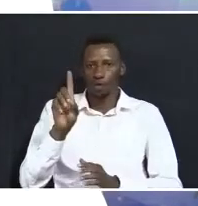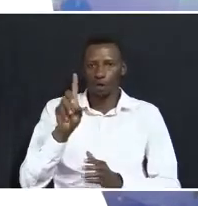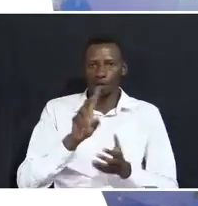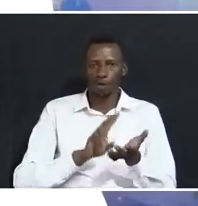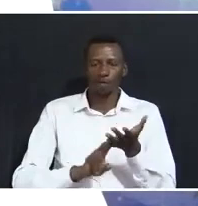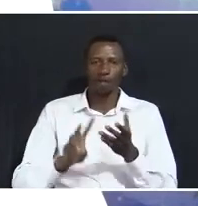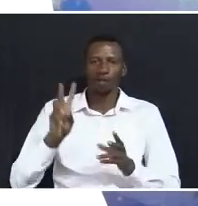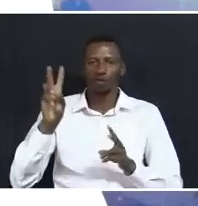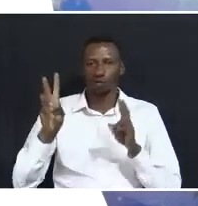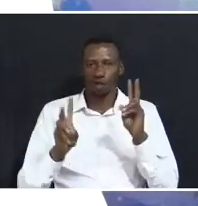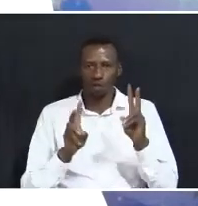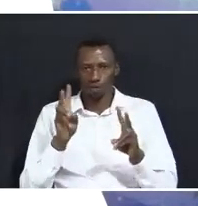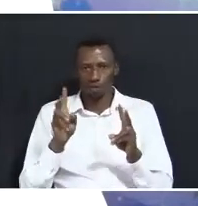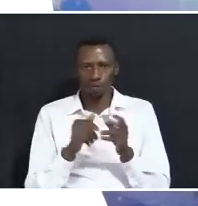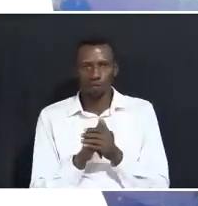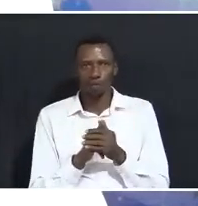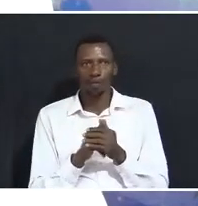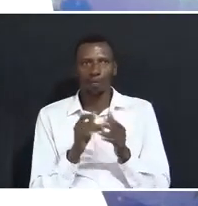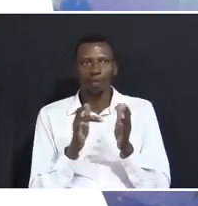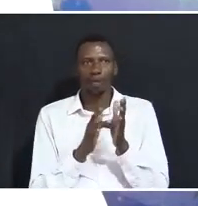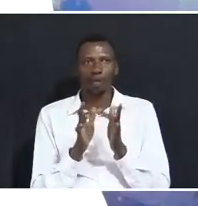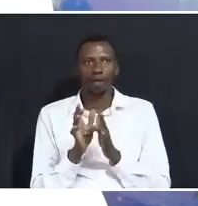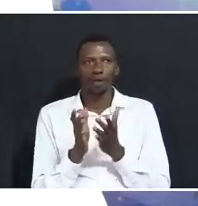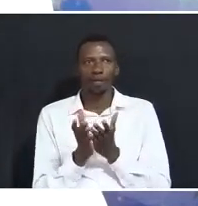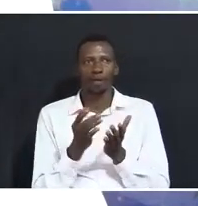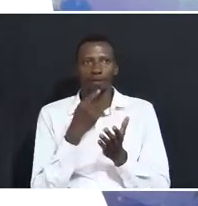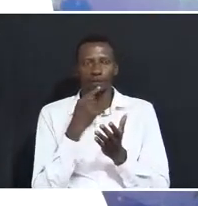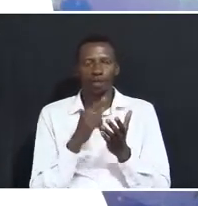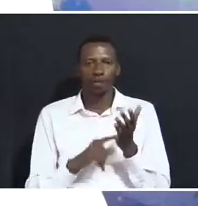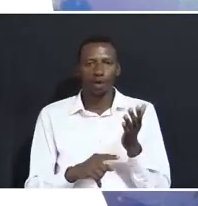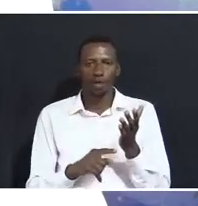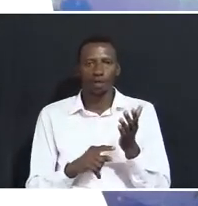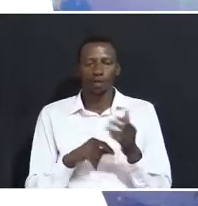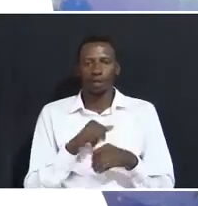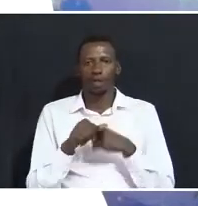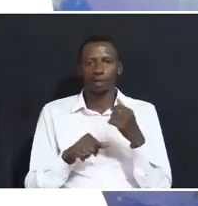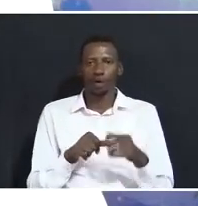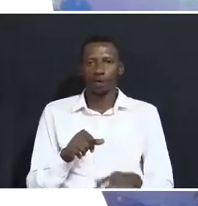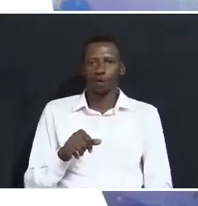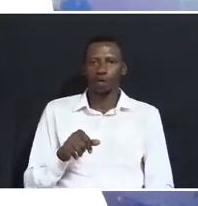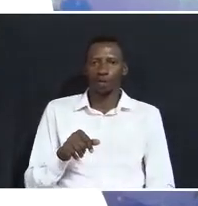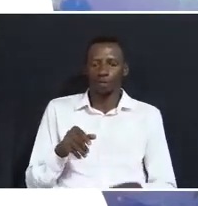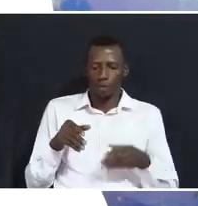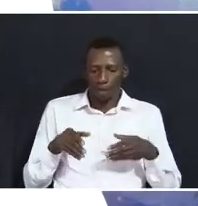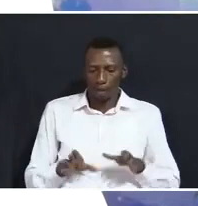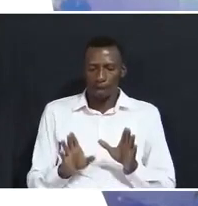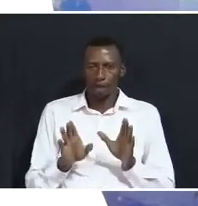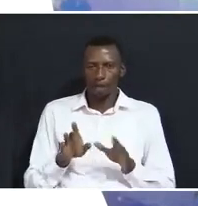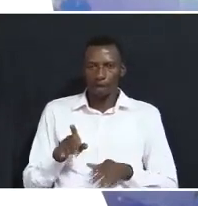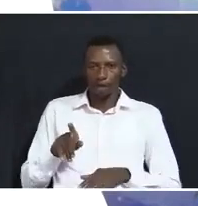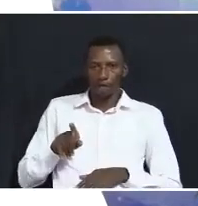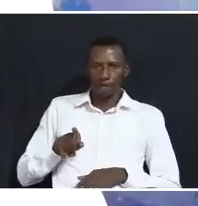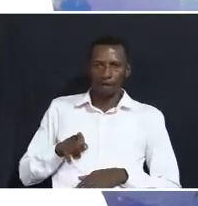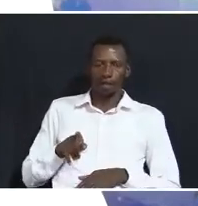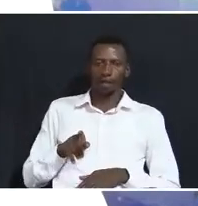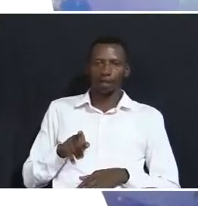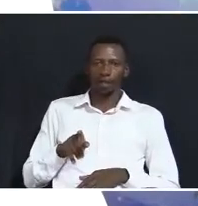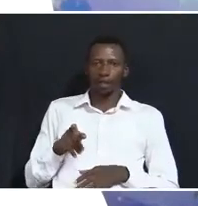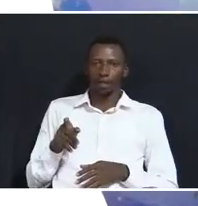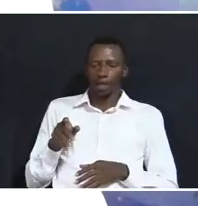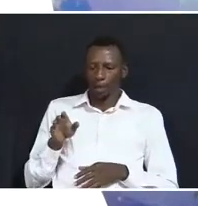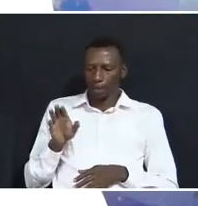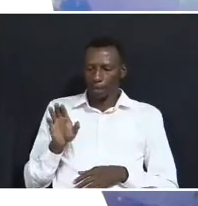the Bible records of the virgin birth, that Jesus was to be born of a